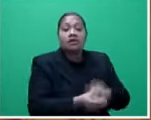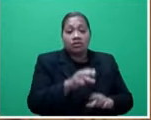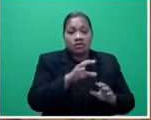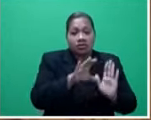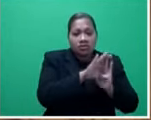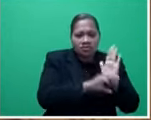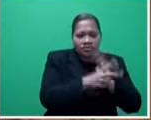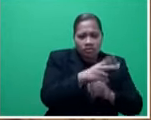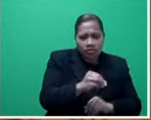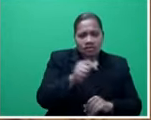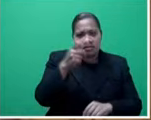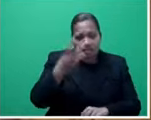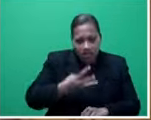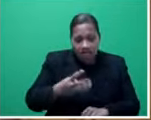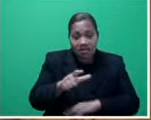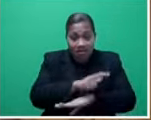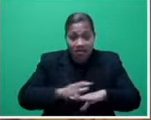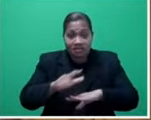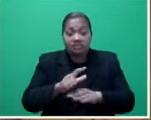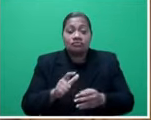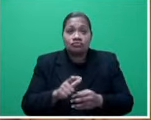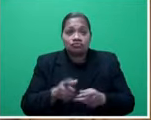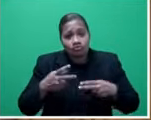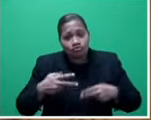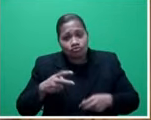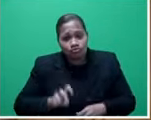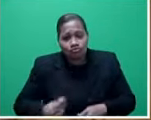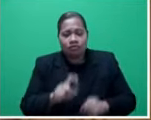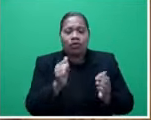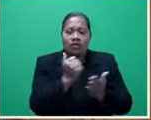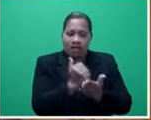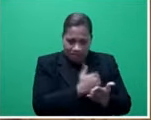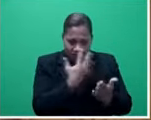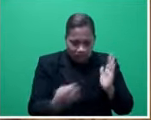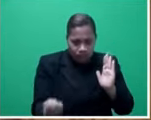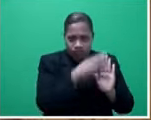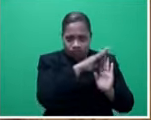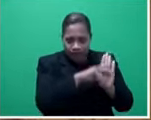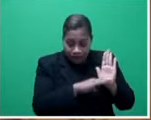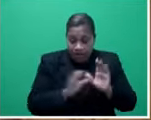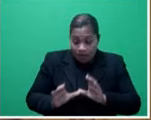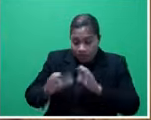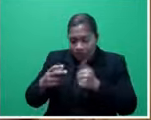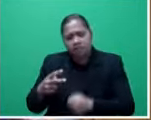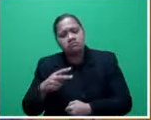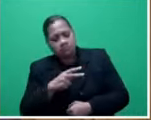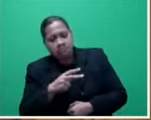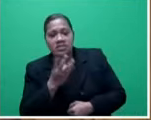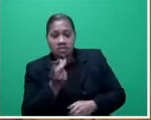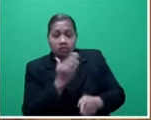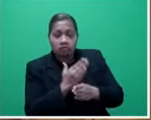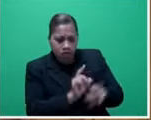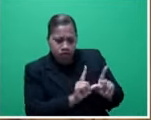Transport Act of 1998 and its regulations. The committee noted that some work has undertaken after the amendments with